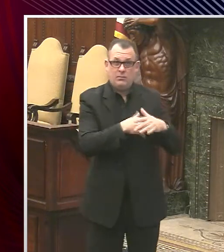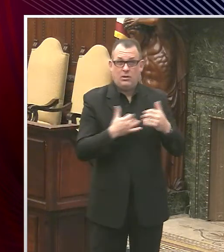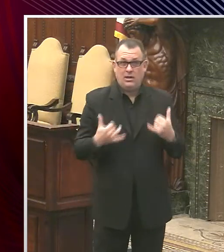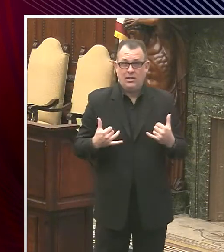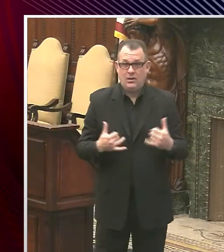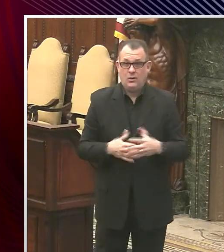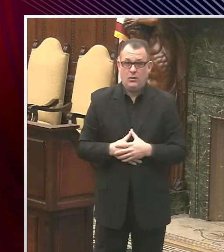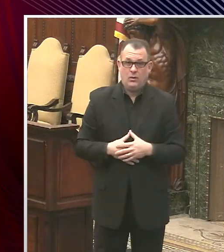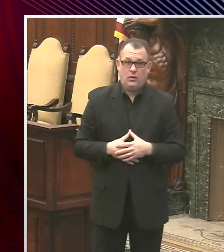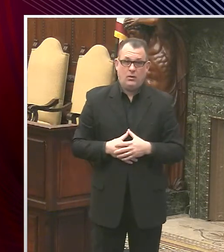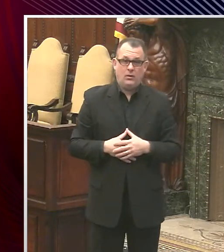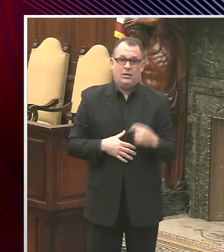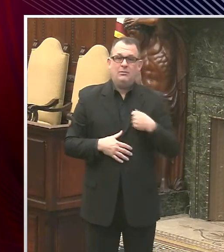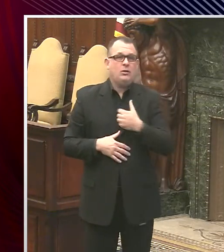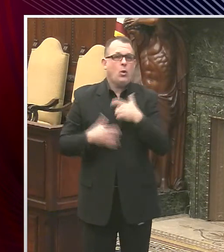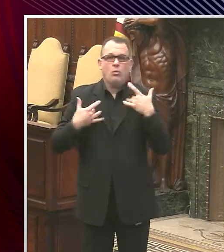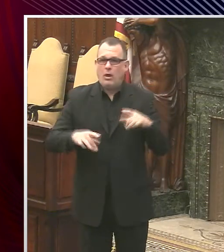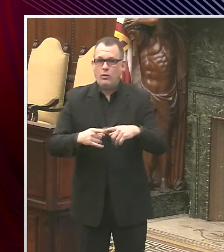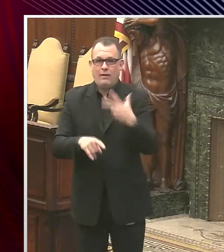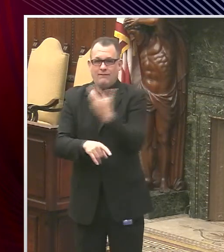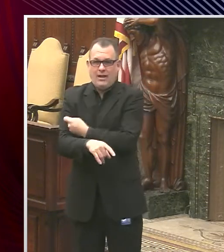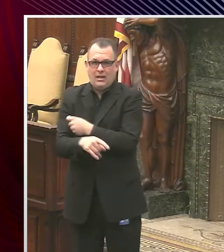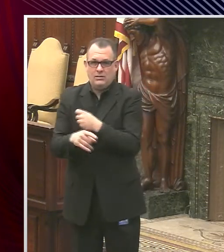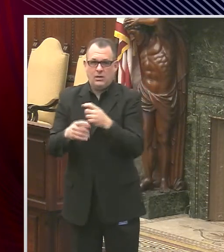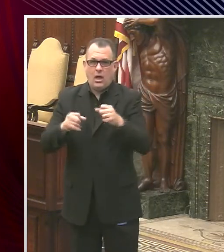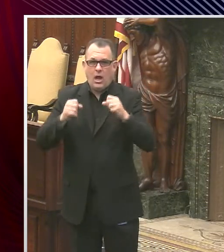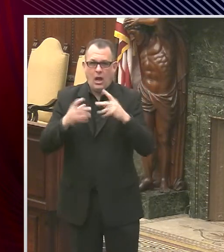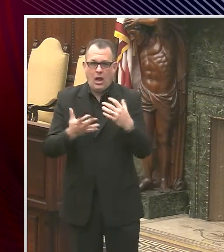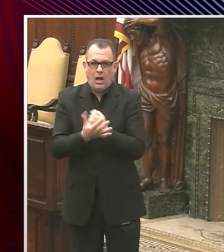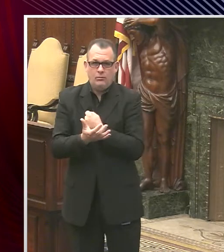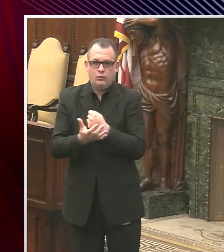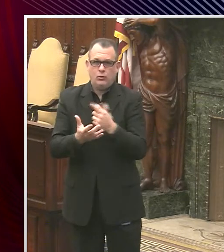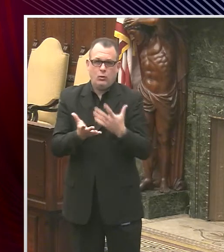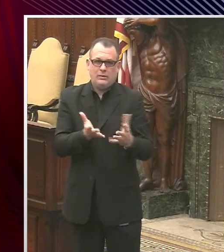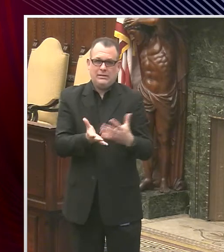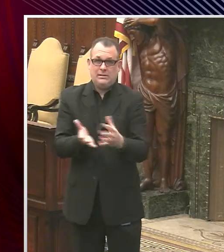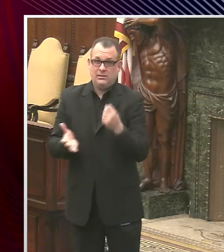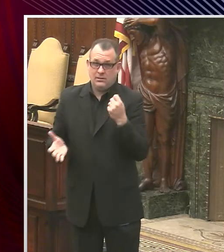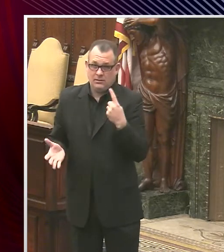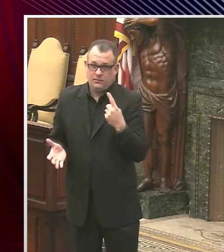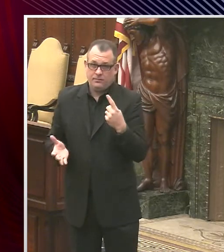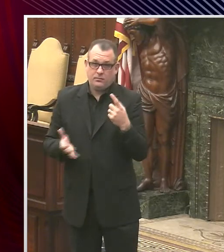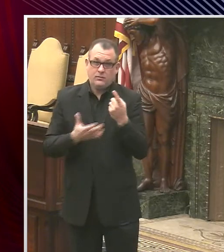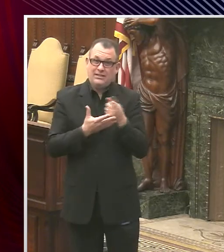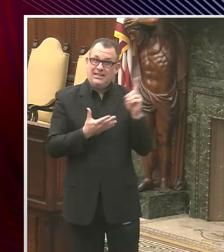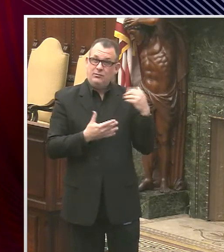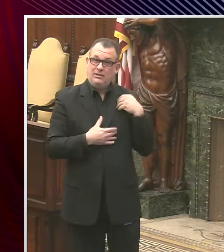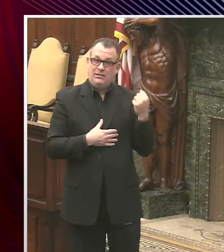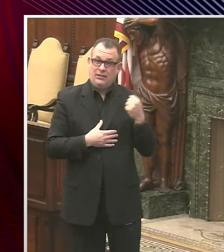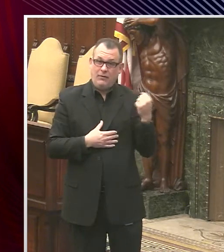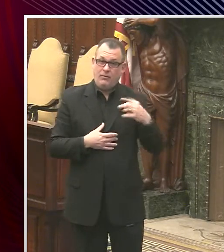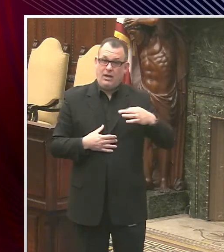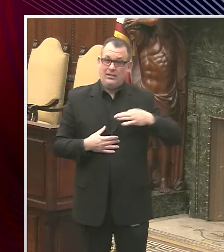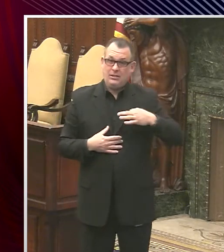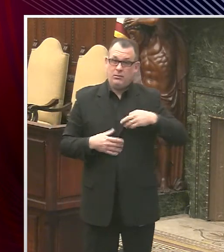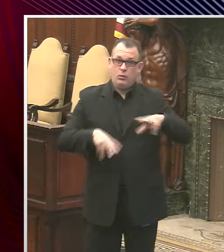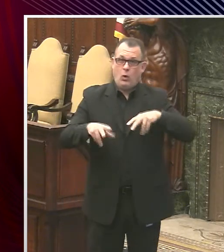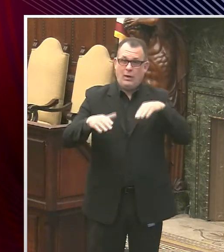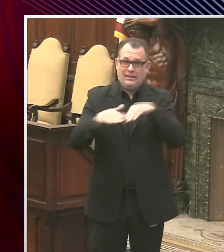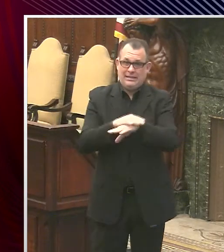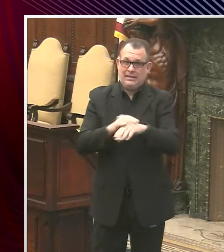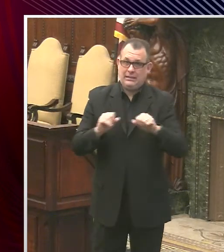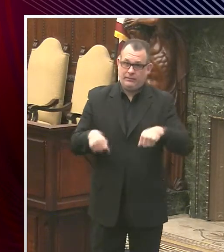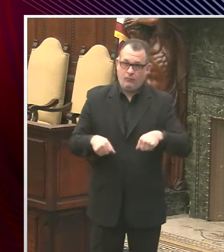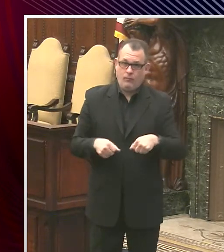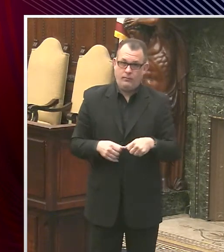we don't want those vaccination opportunities to go unused. So we began last Saturday taking eligible walk-ins in the Martin